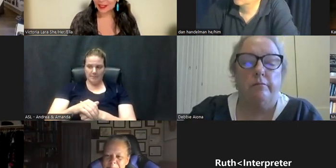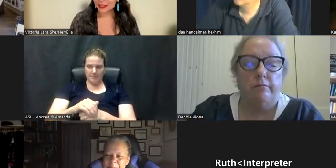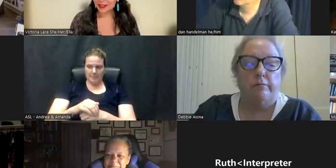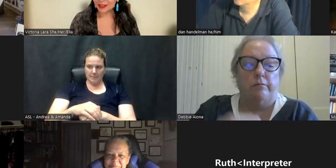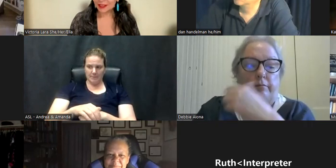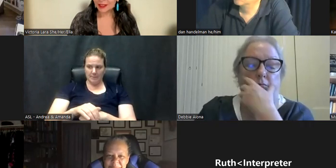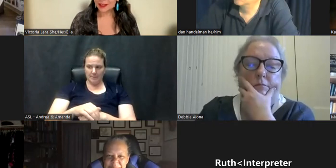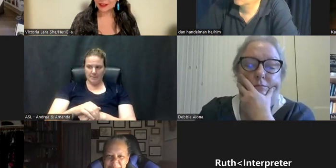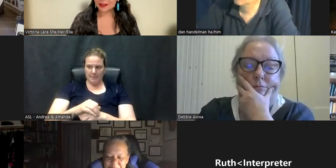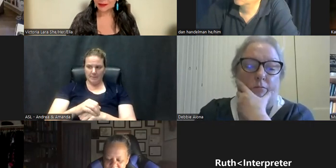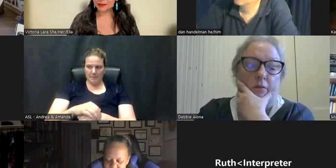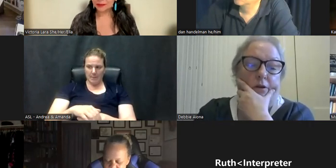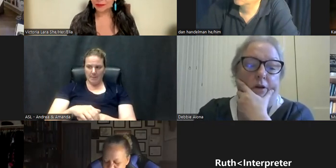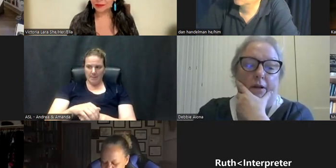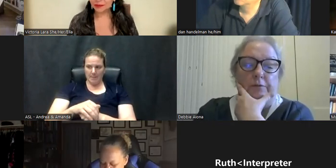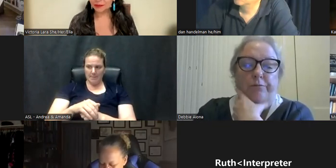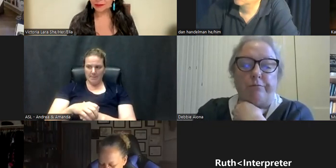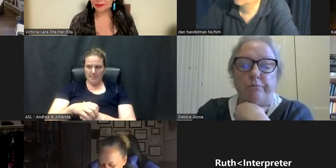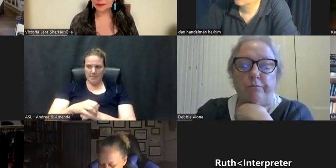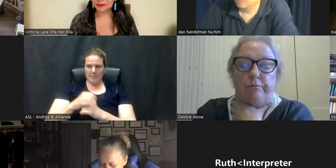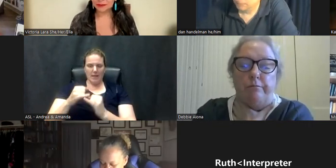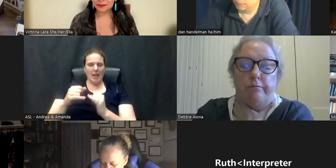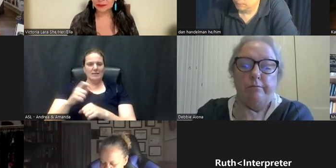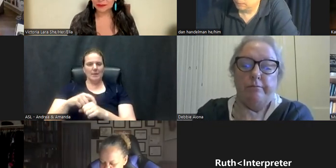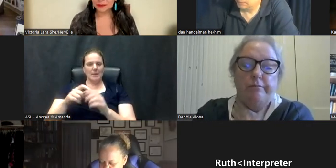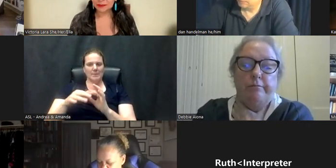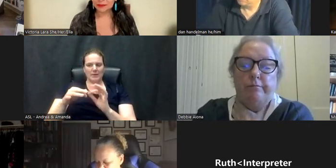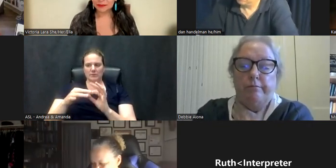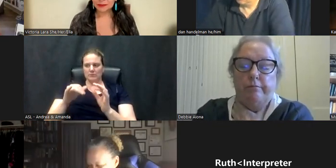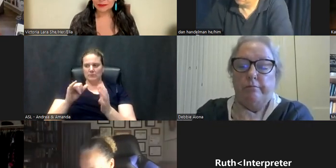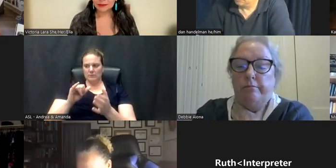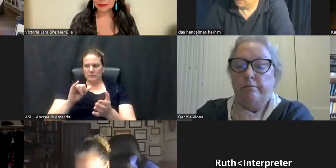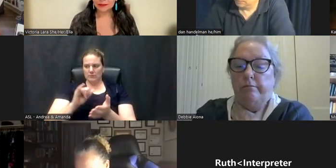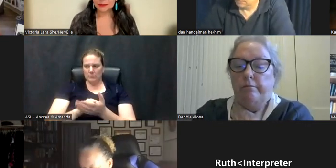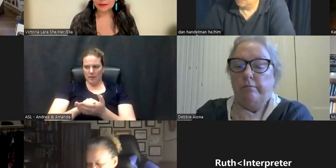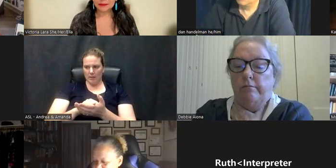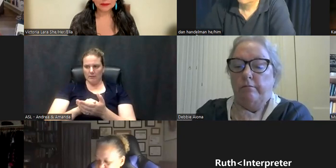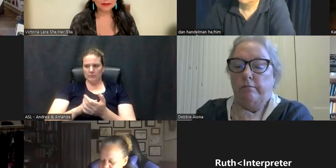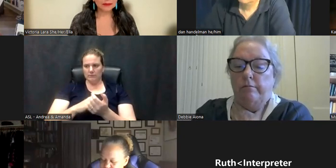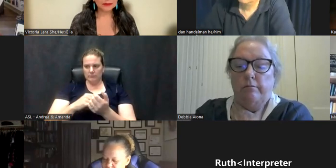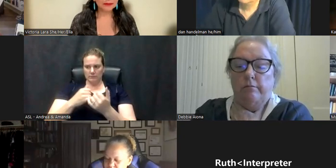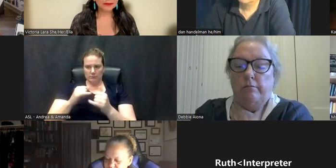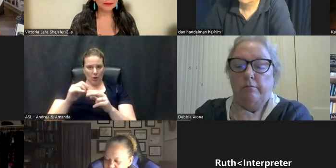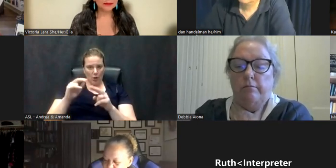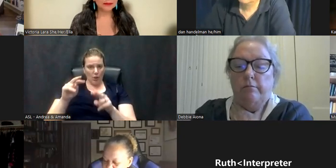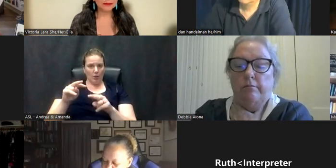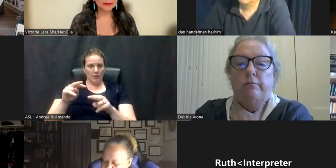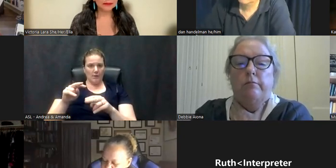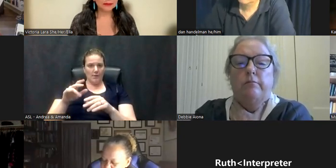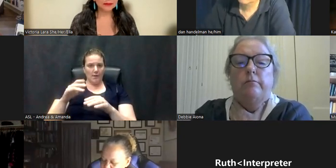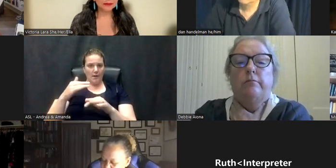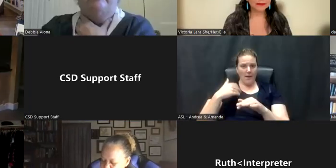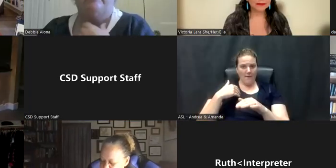So I did mention last time, and I still haven't looked it up, but I know that there was a